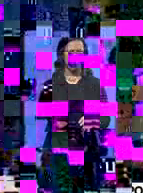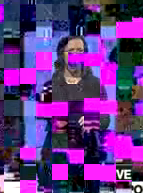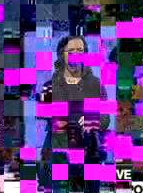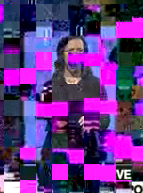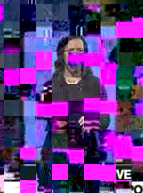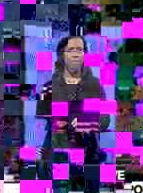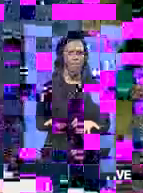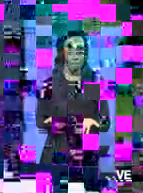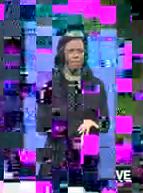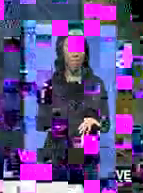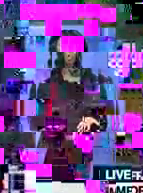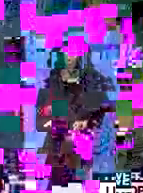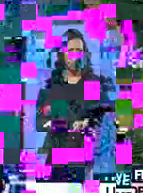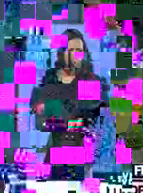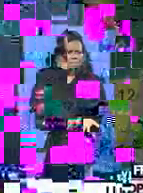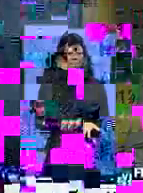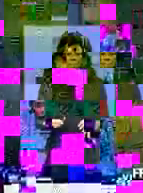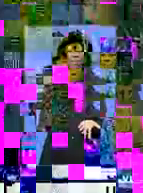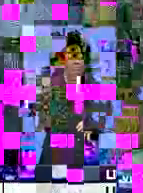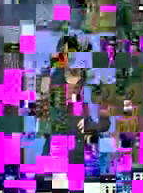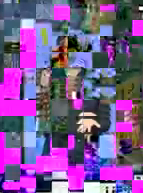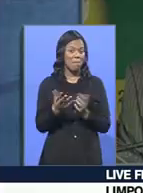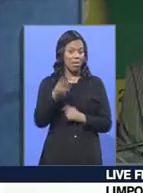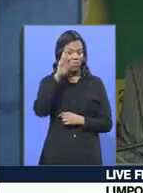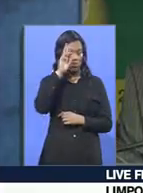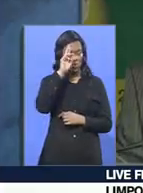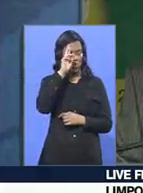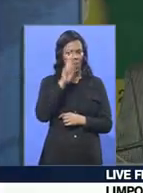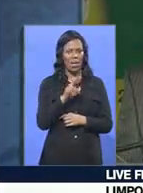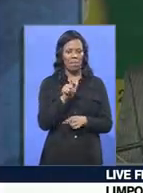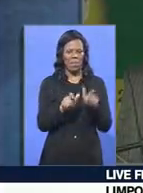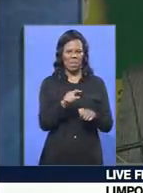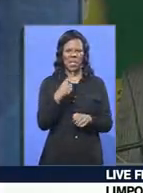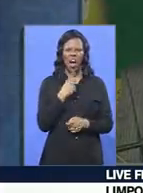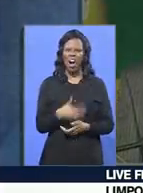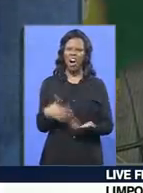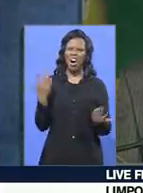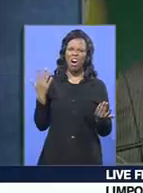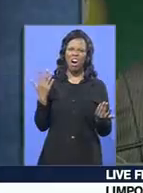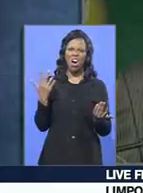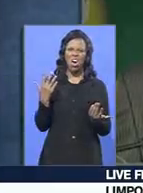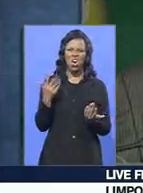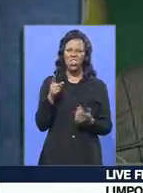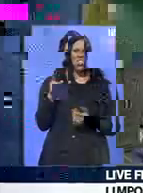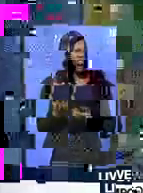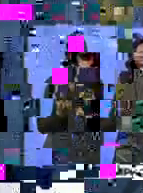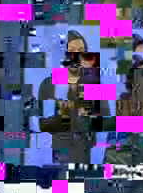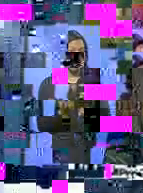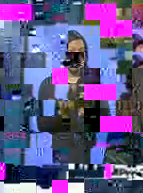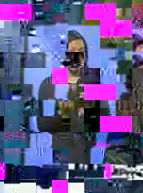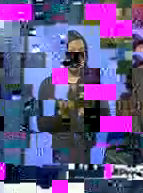Just those who will remember, people were saying this leadership is afraid. Why